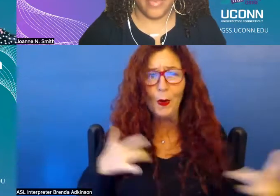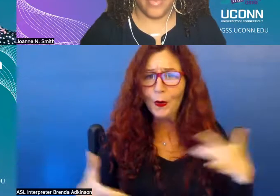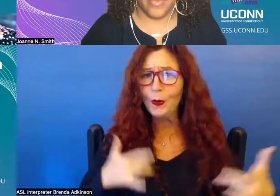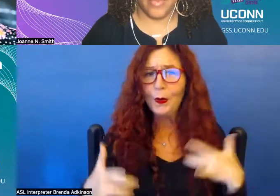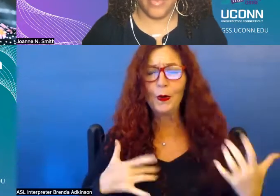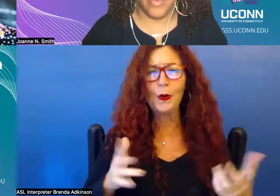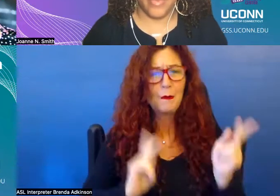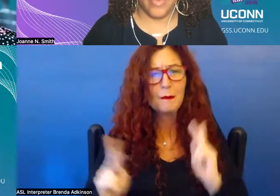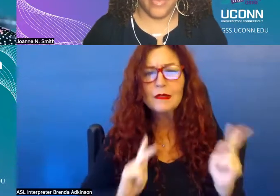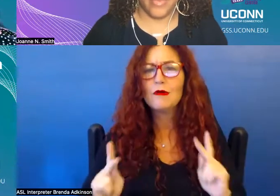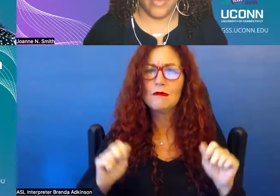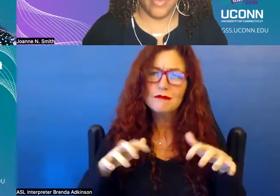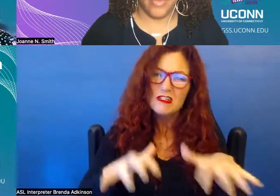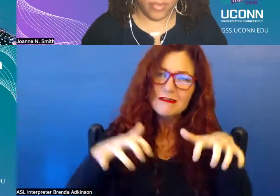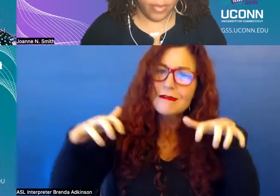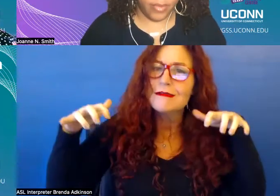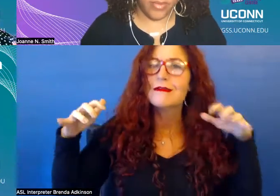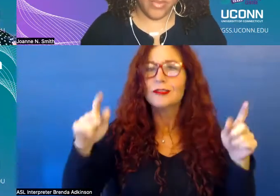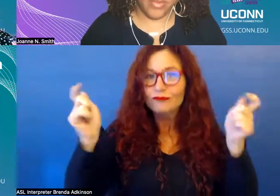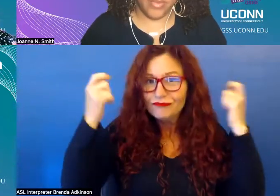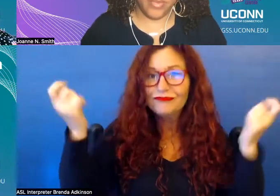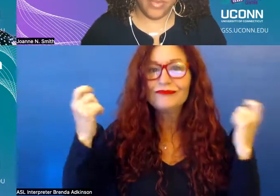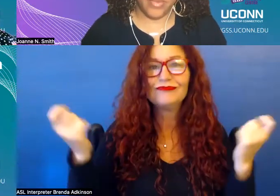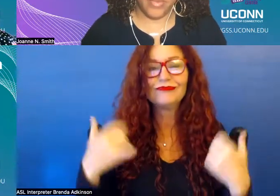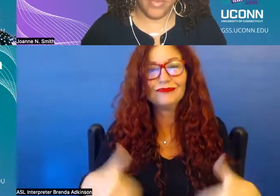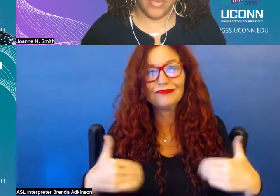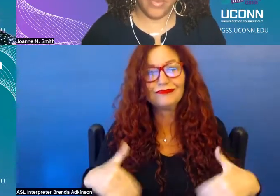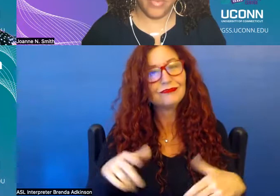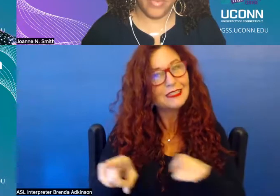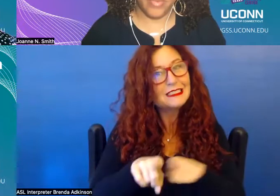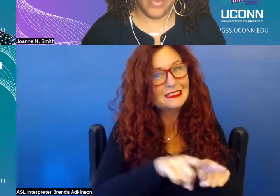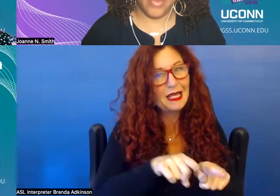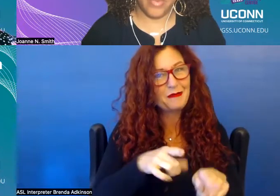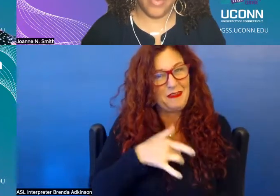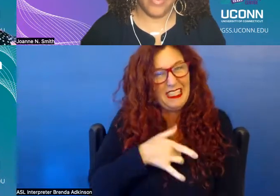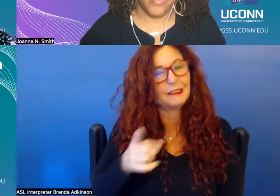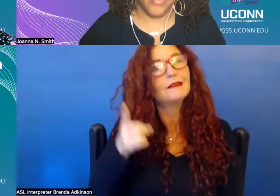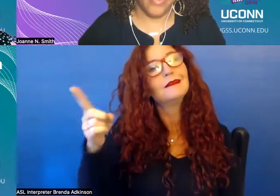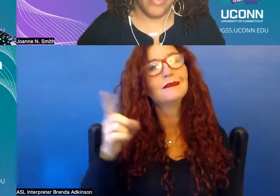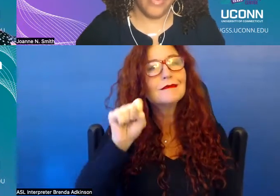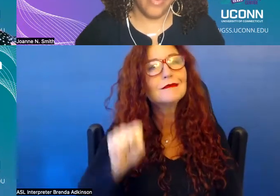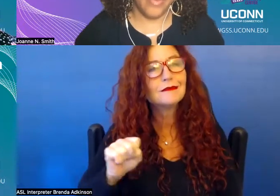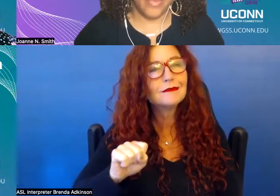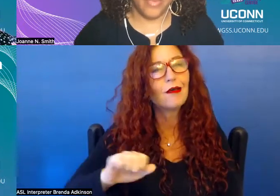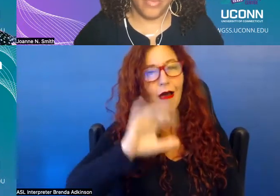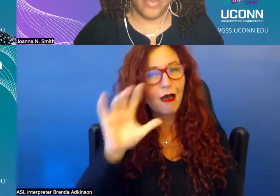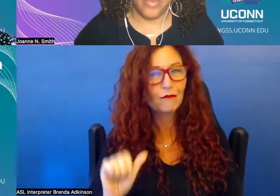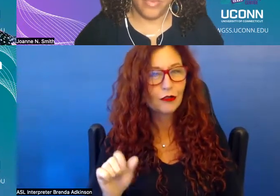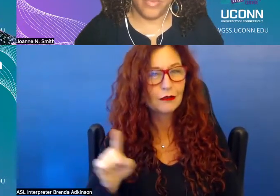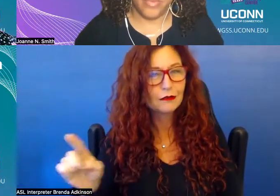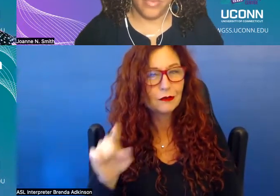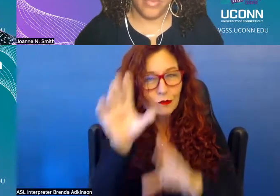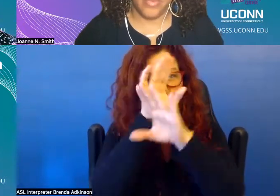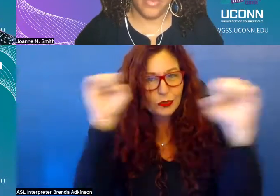power in terms of that time period in South Africa. And lots of struggles continue and since